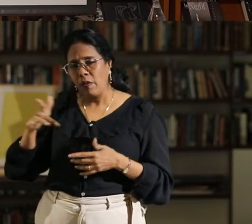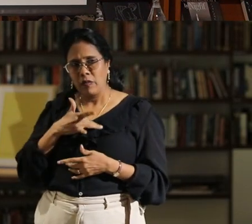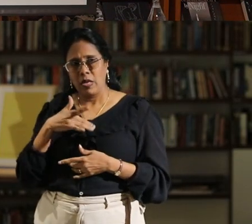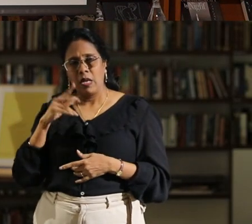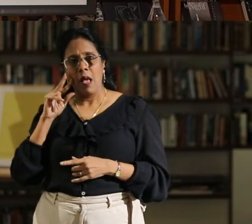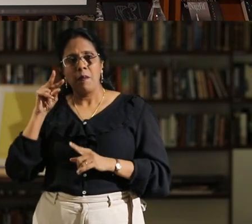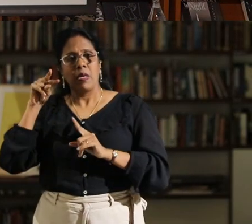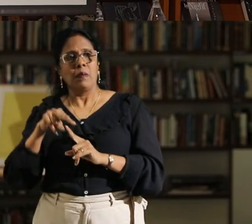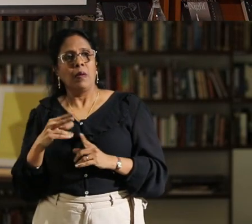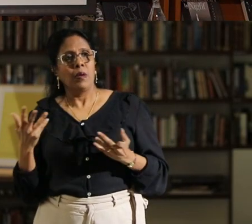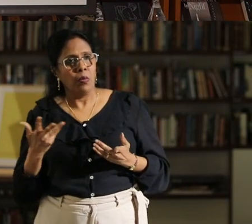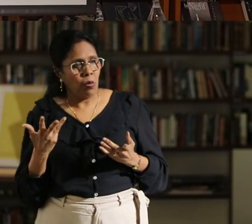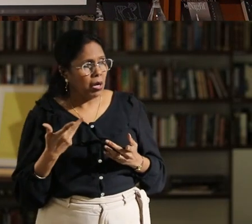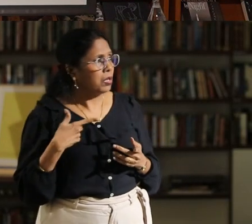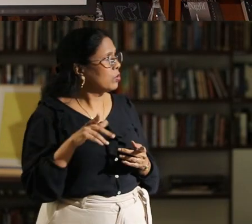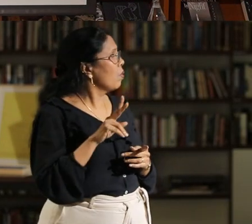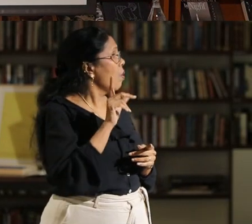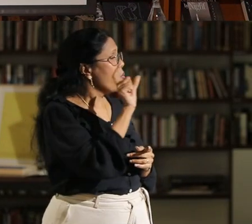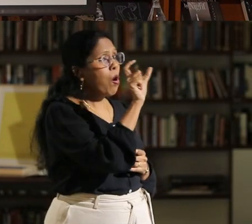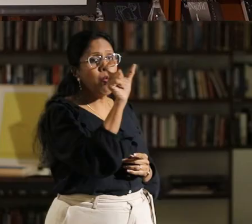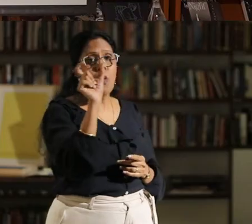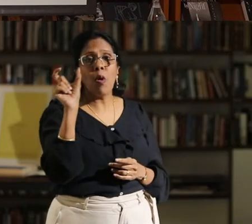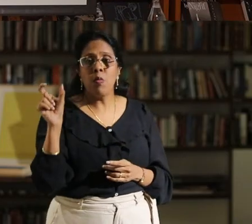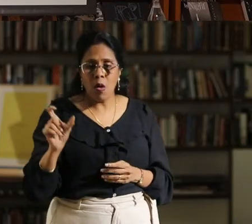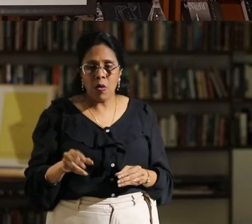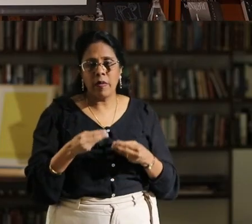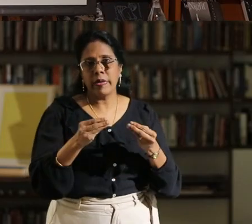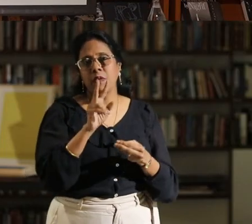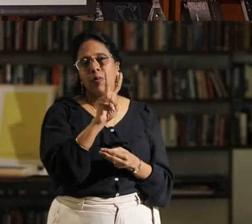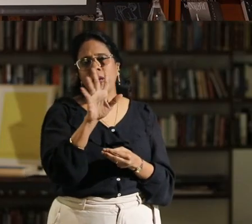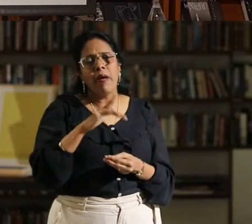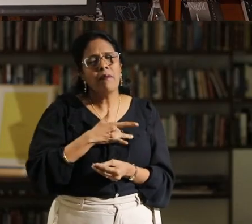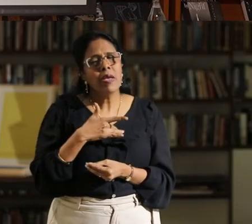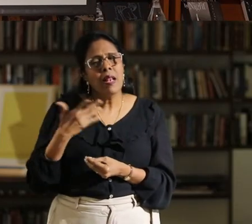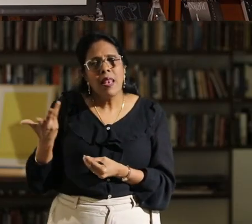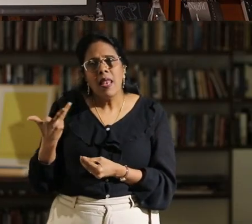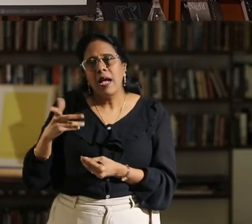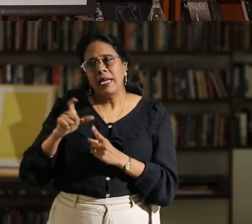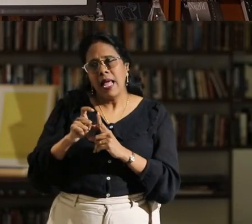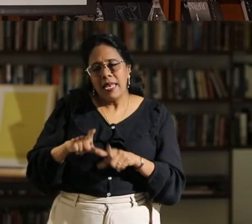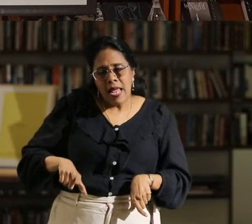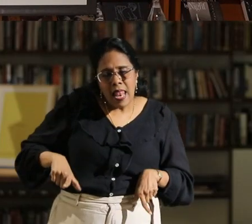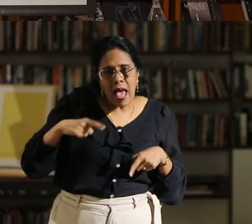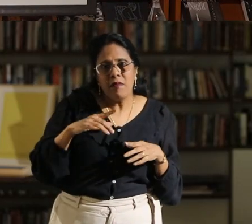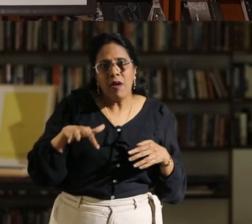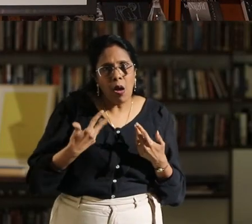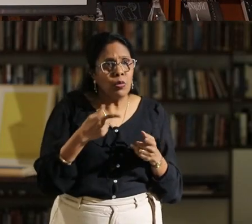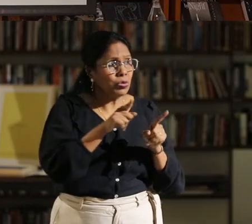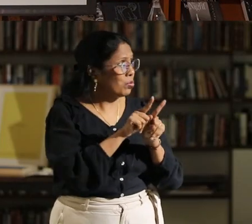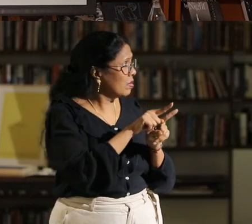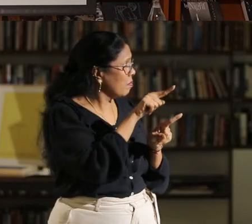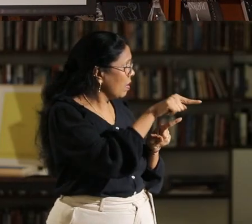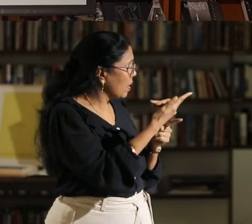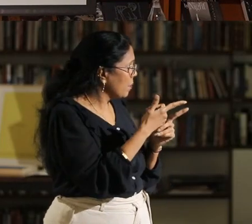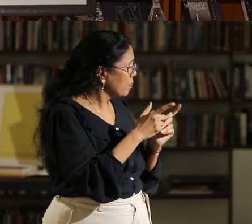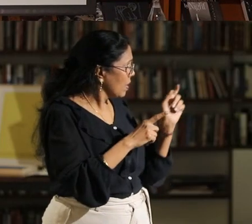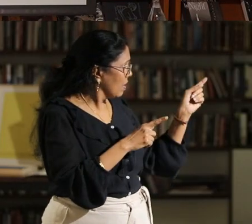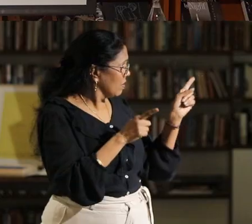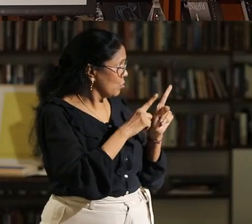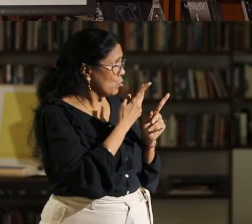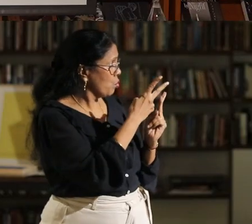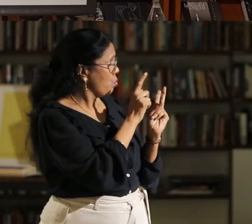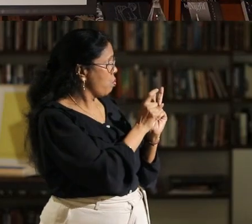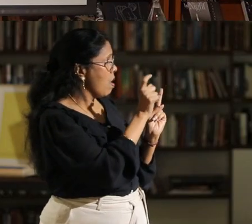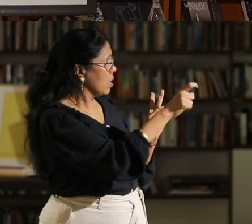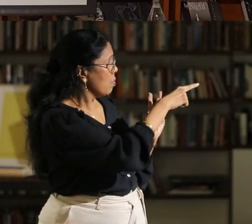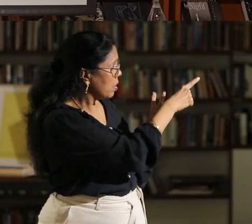describes their life in the city? So these are the 25 words that came up. 2 of them are here. Kabristan is one